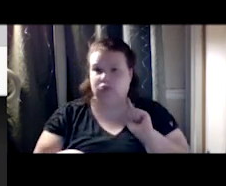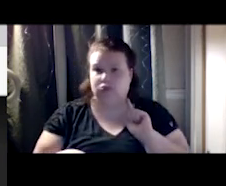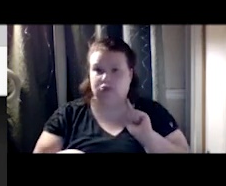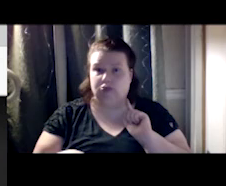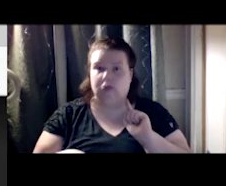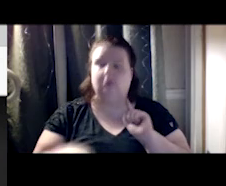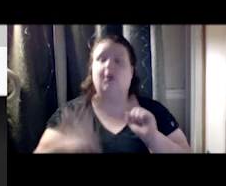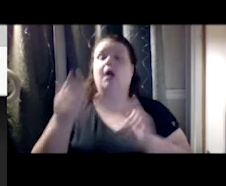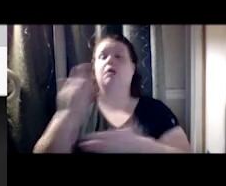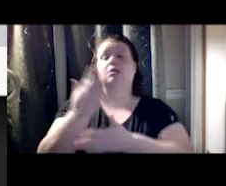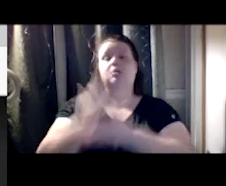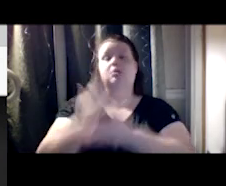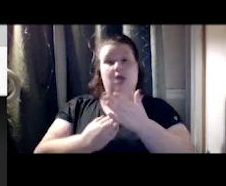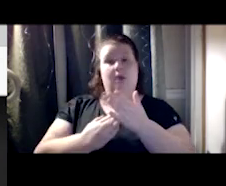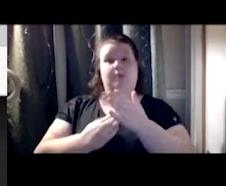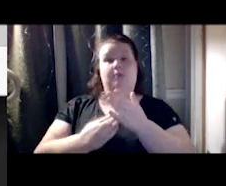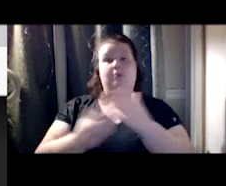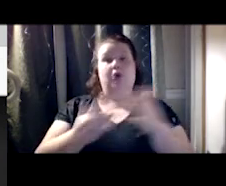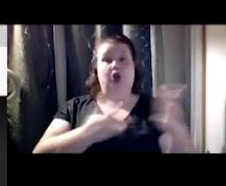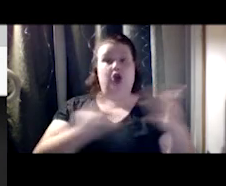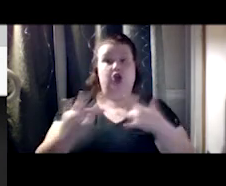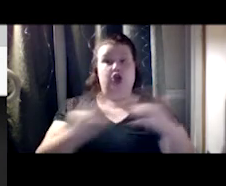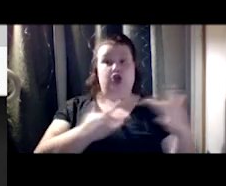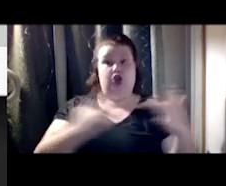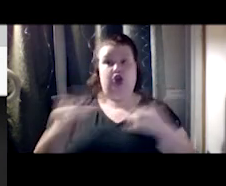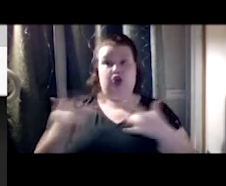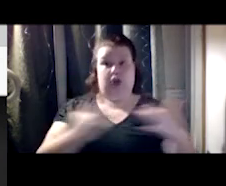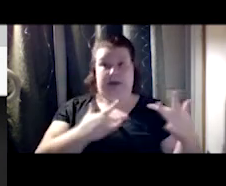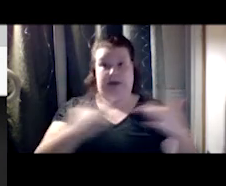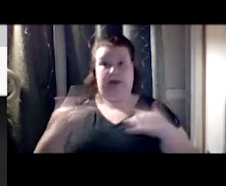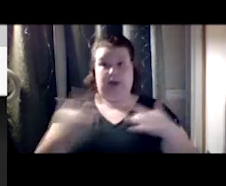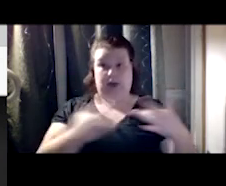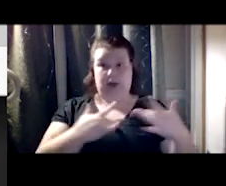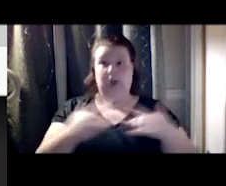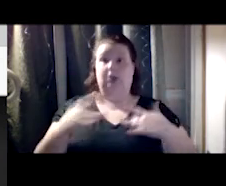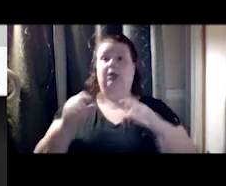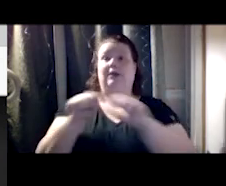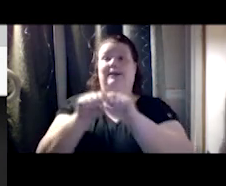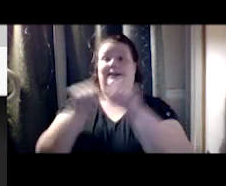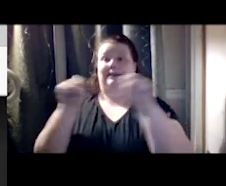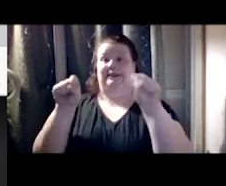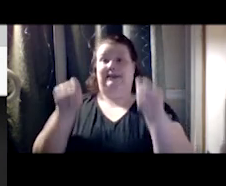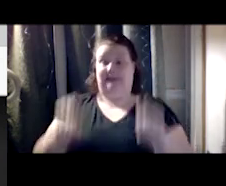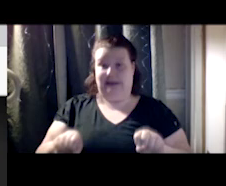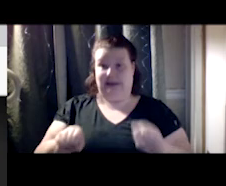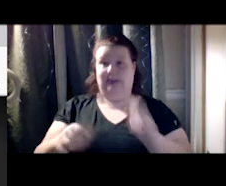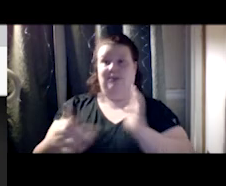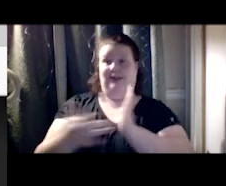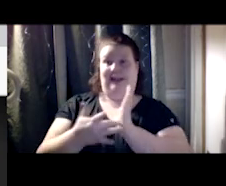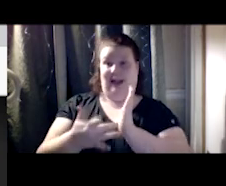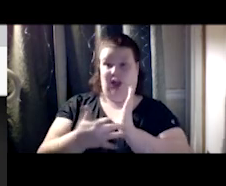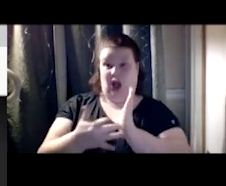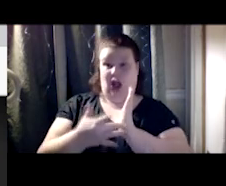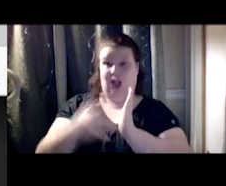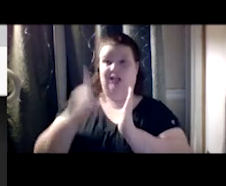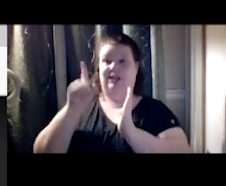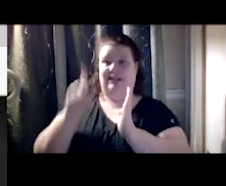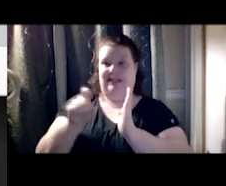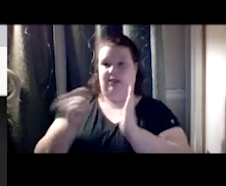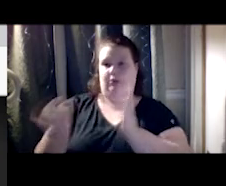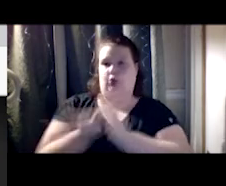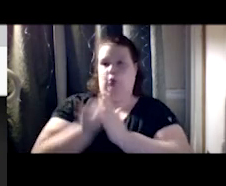space transformation, that, as you said, those systems need to be maintained and updated. We need